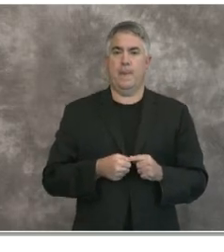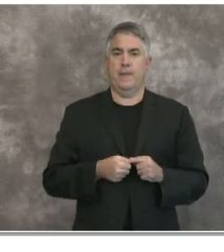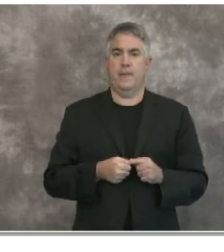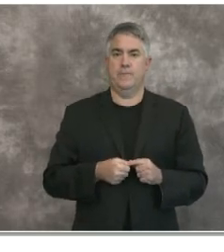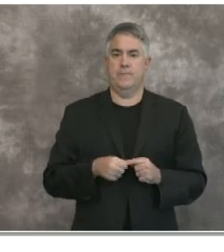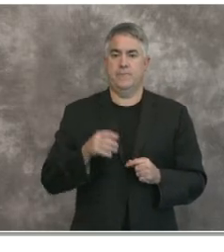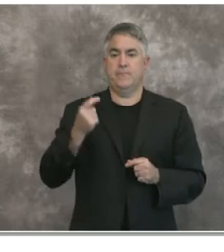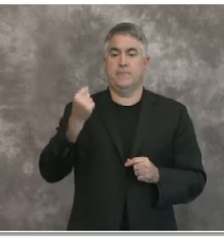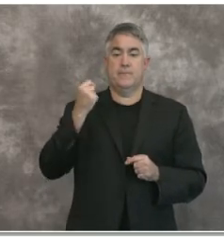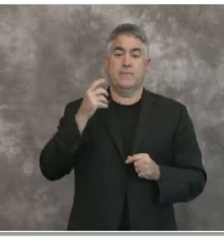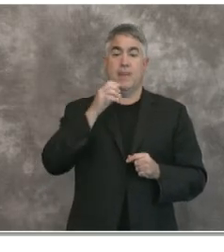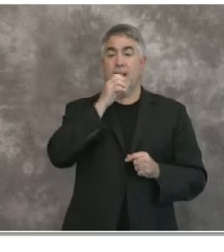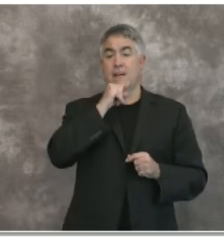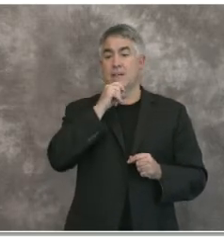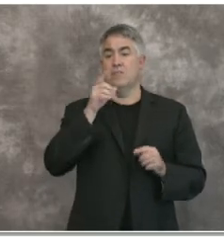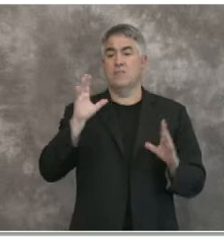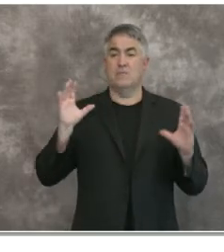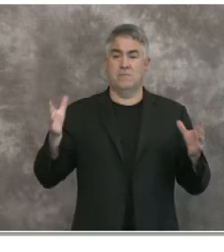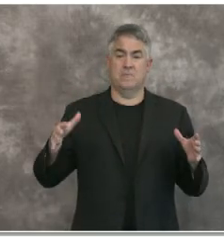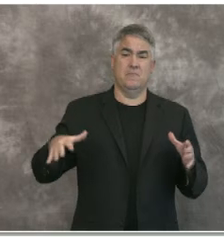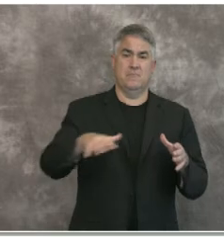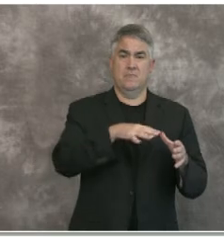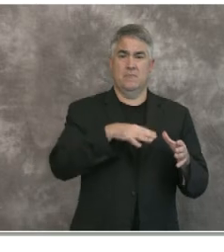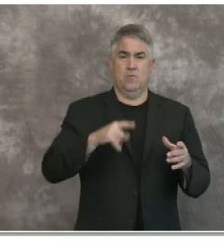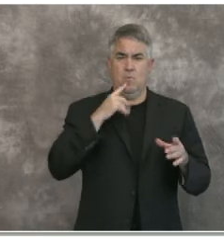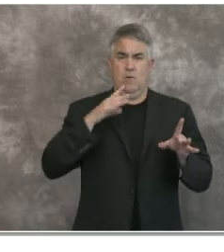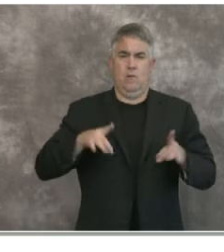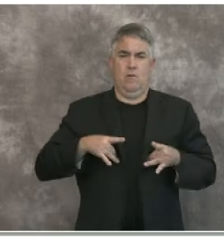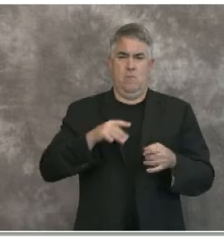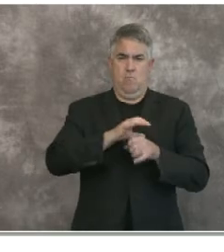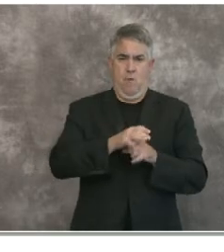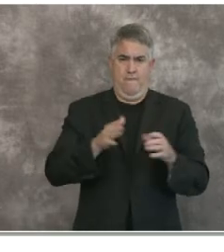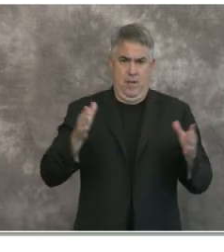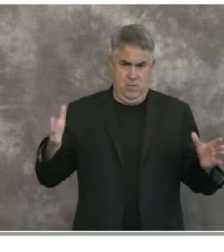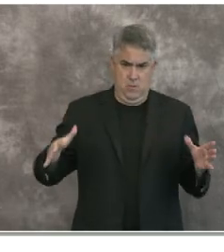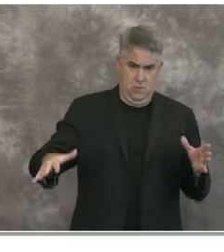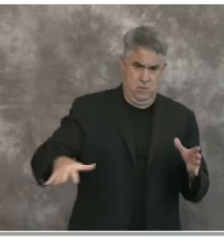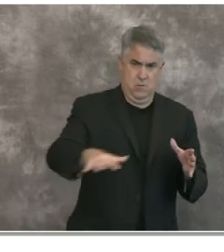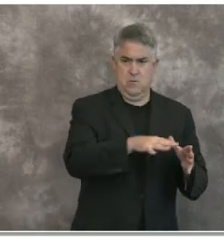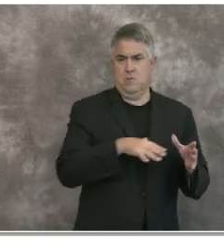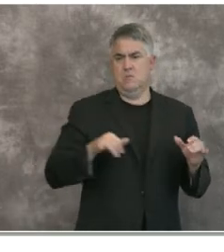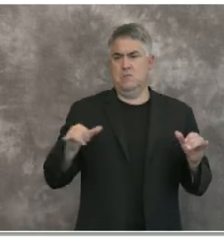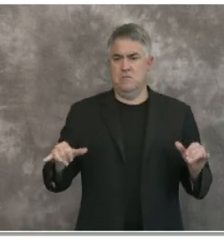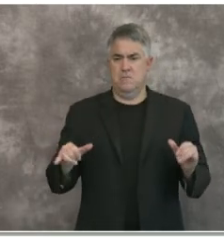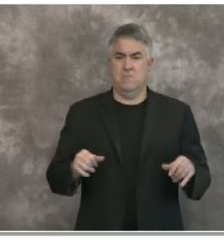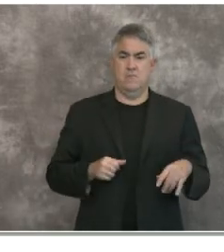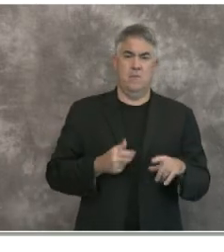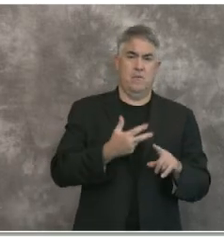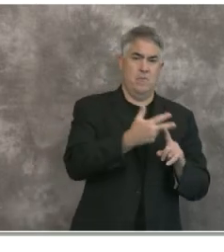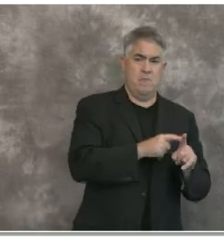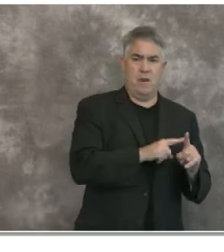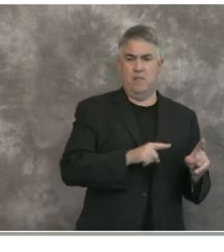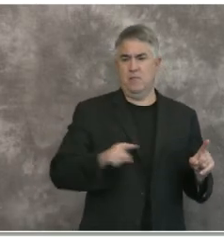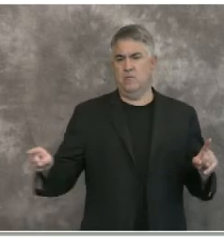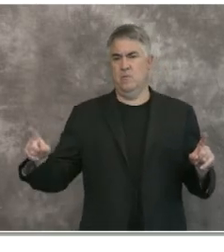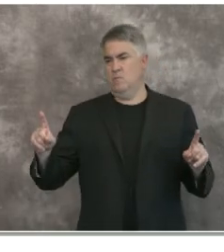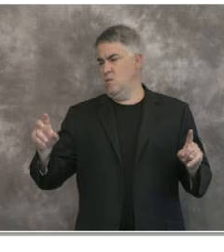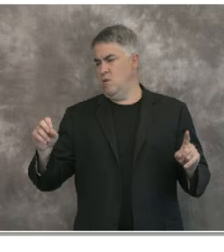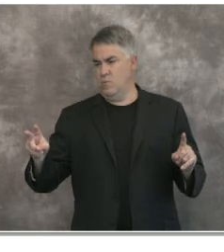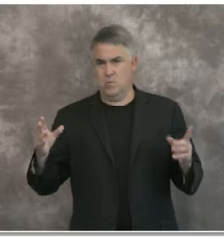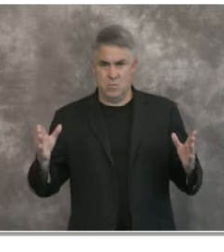average age of cases is remaining at 3 months to 102 years of age. Uh,